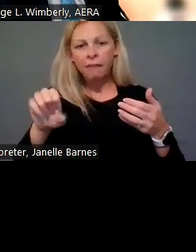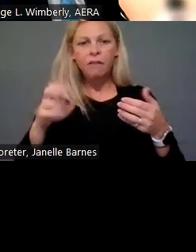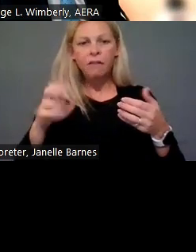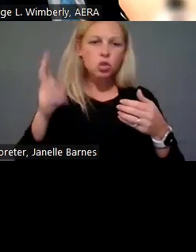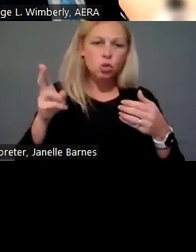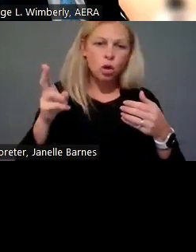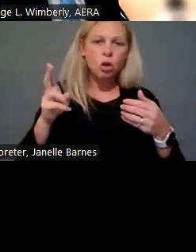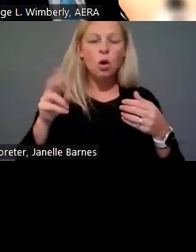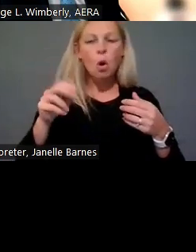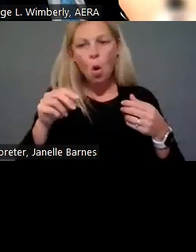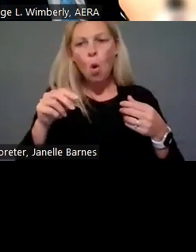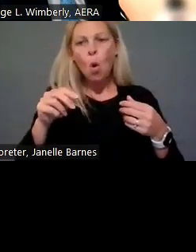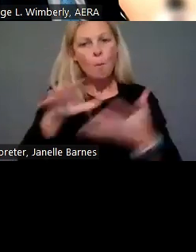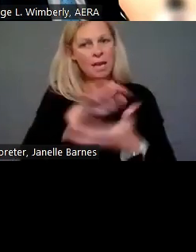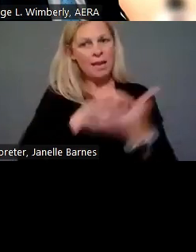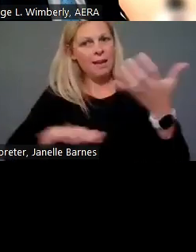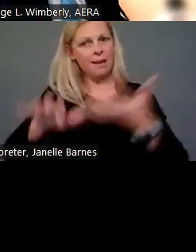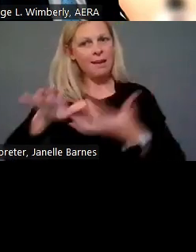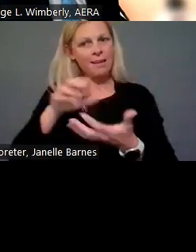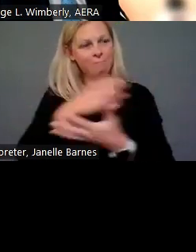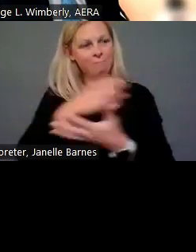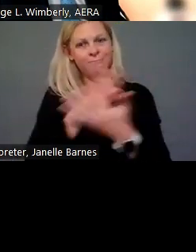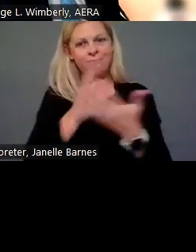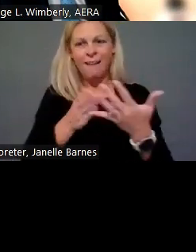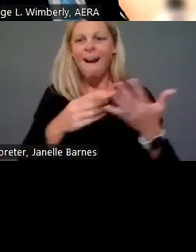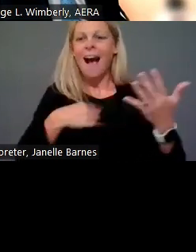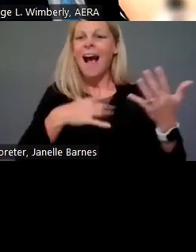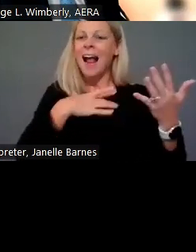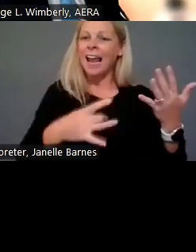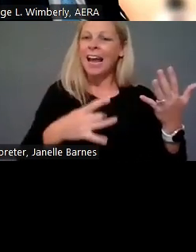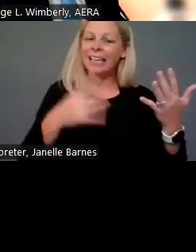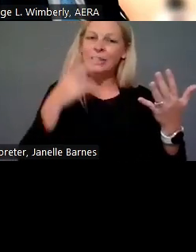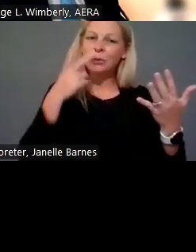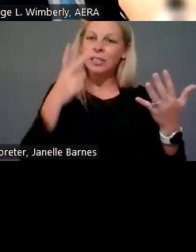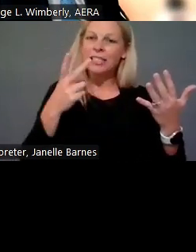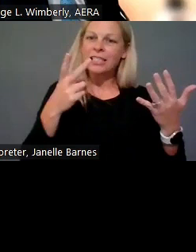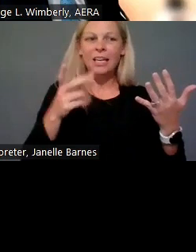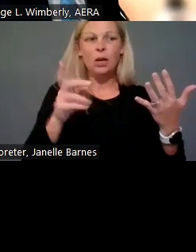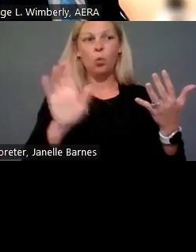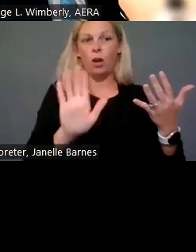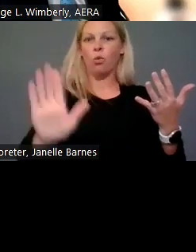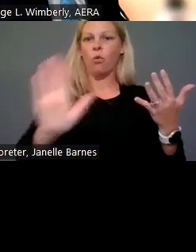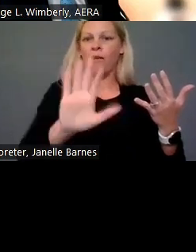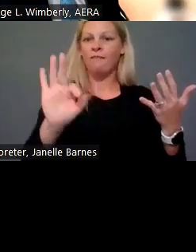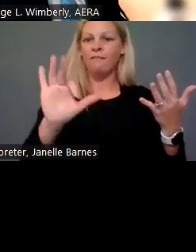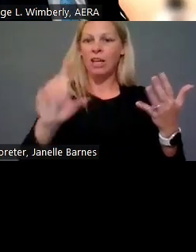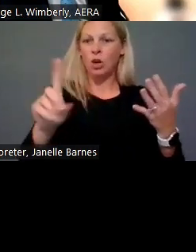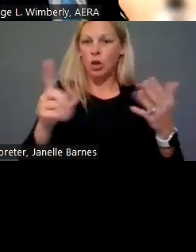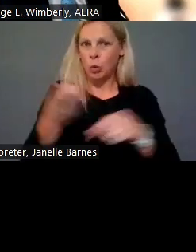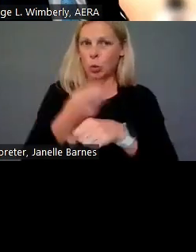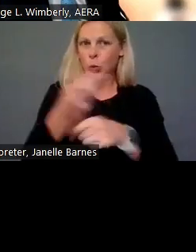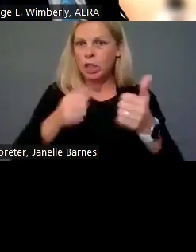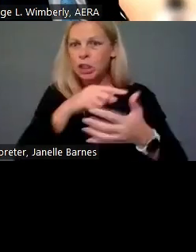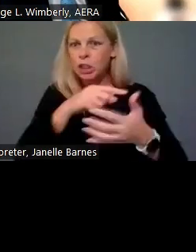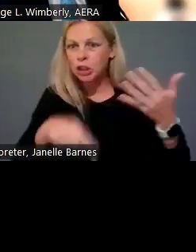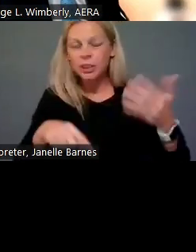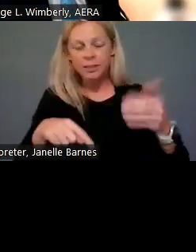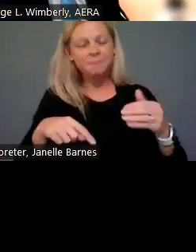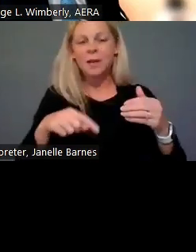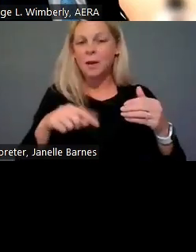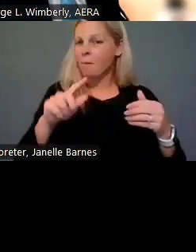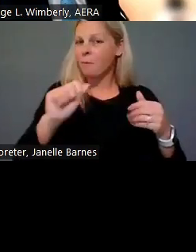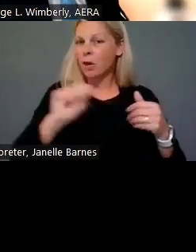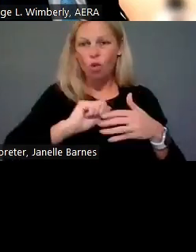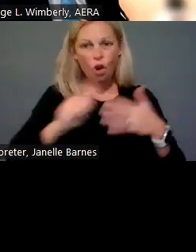Okay, this is great, a good mix. So I always like to get a good idea of see where the field is. But